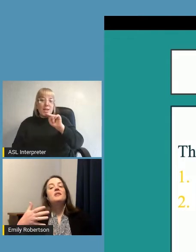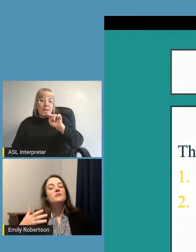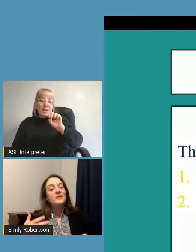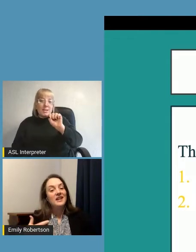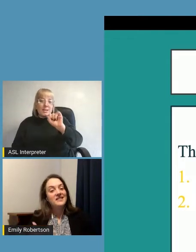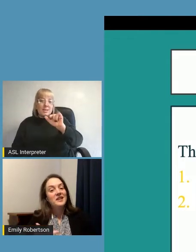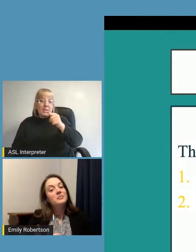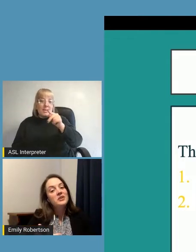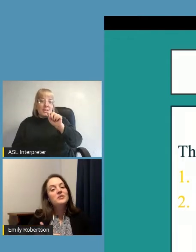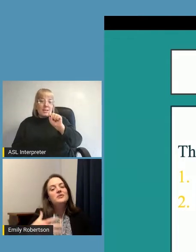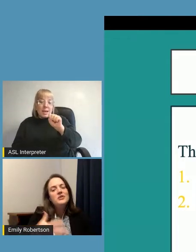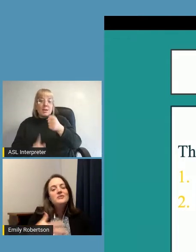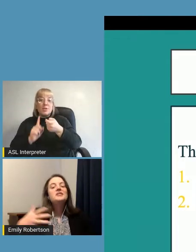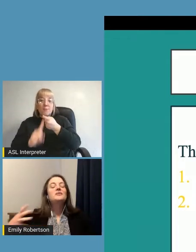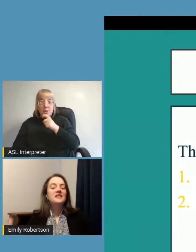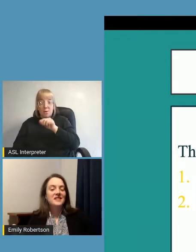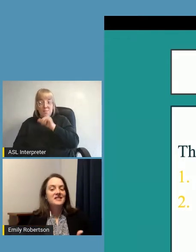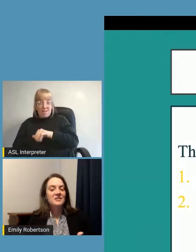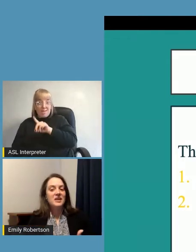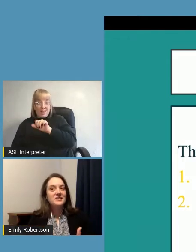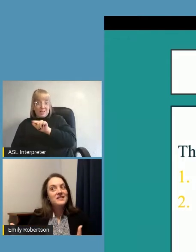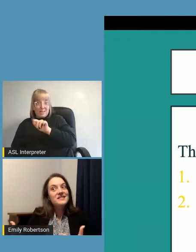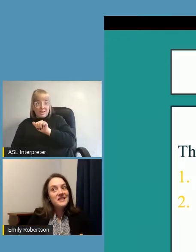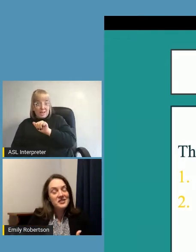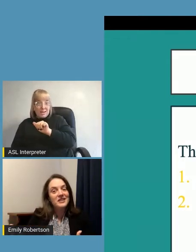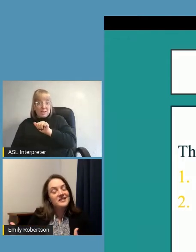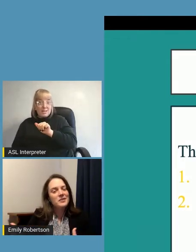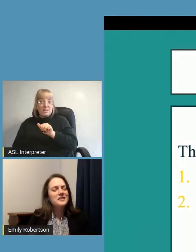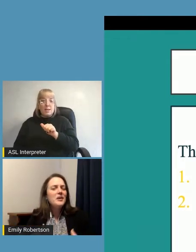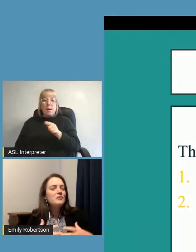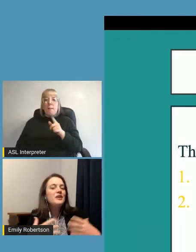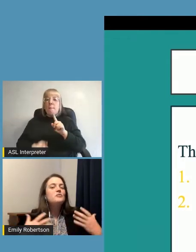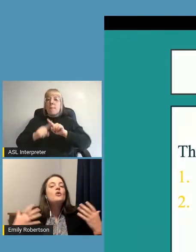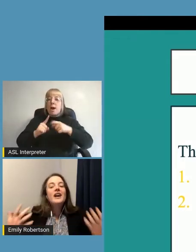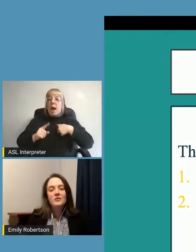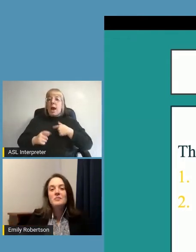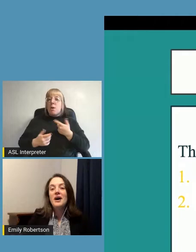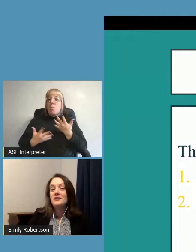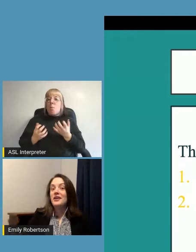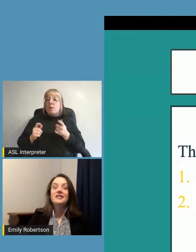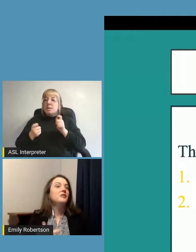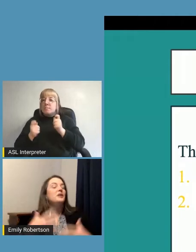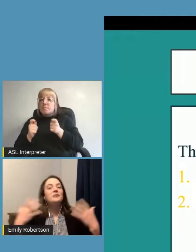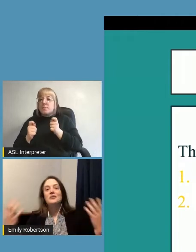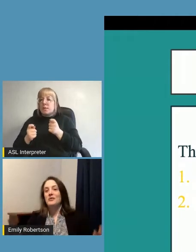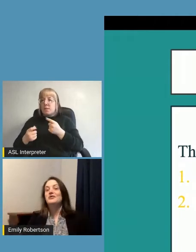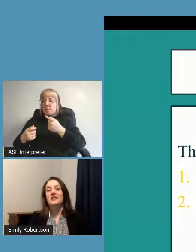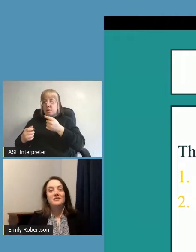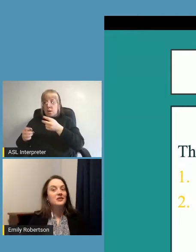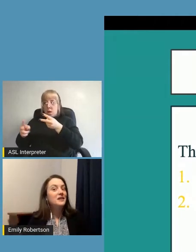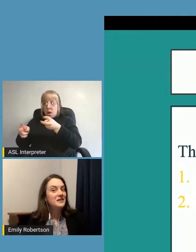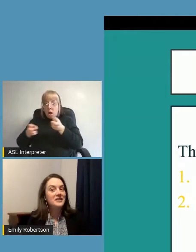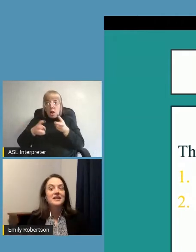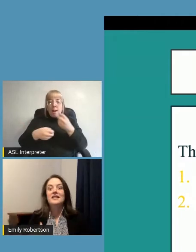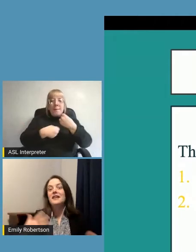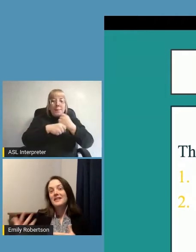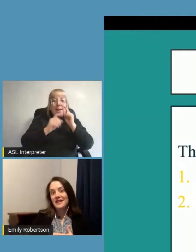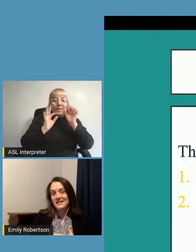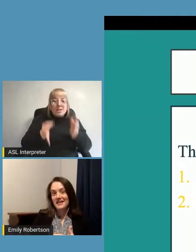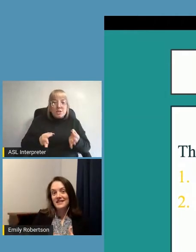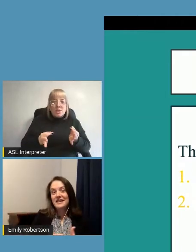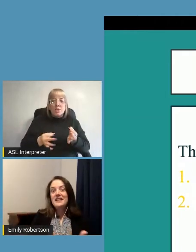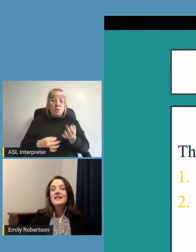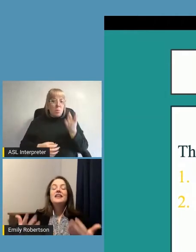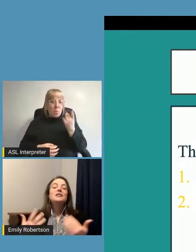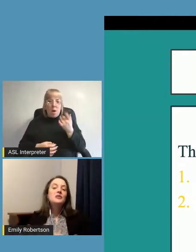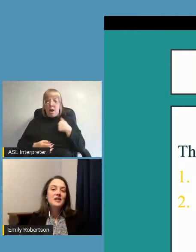like to follow it with that step two, using those insights to make decisions, because otherwise, why are we bothering going through the motion of collecting data and